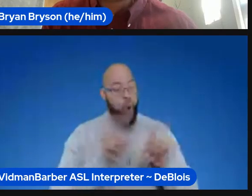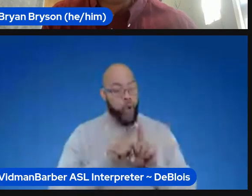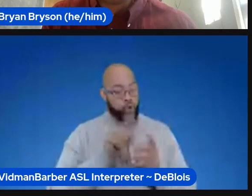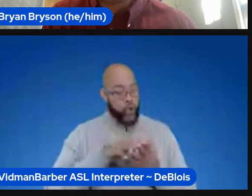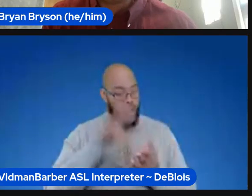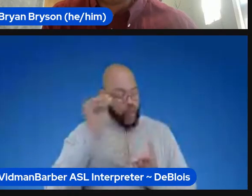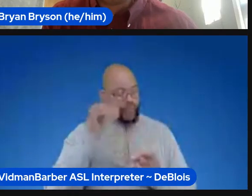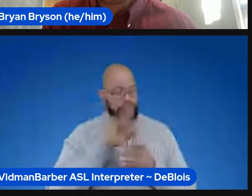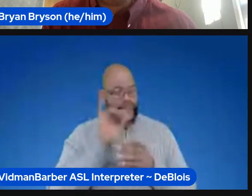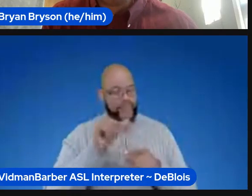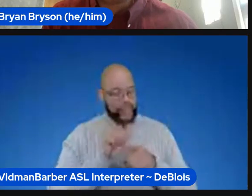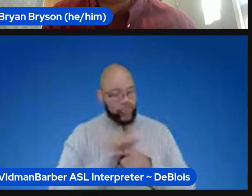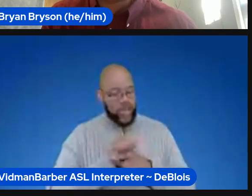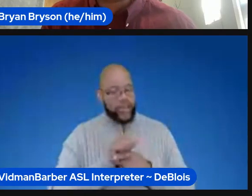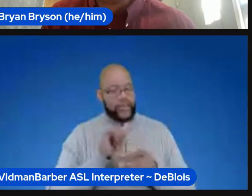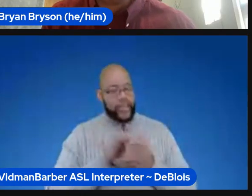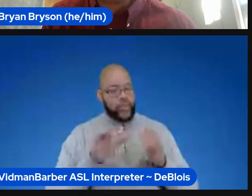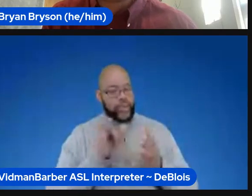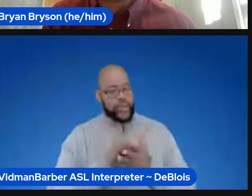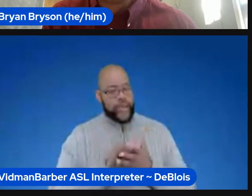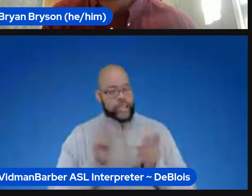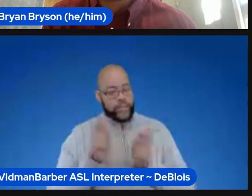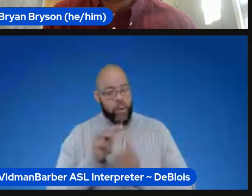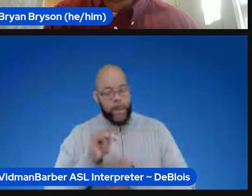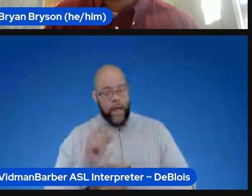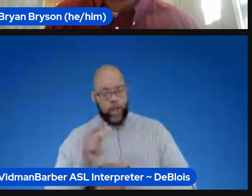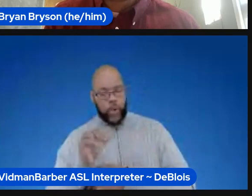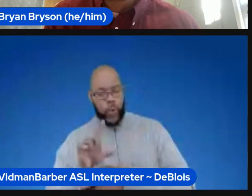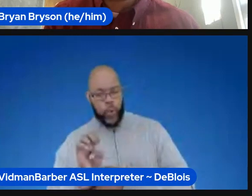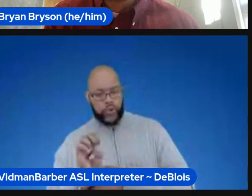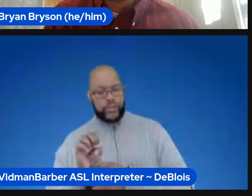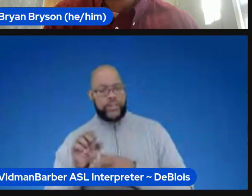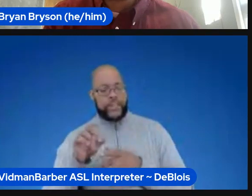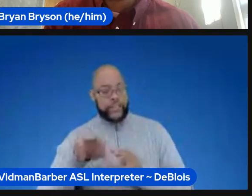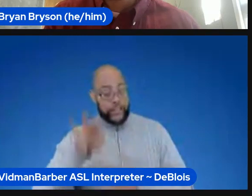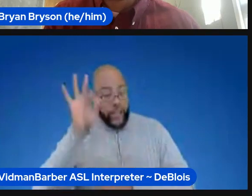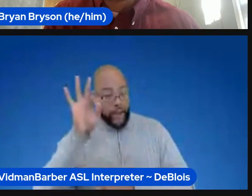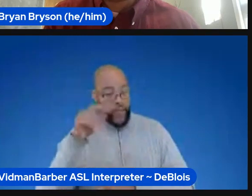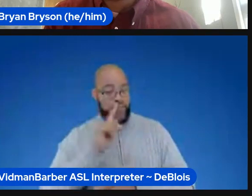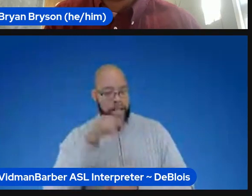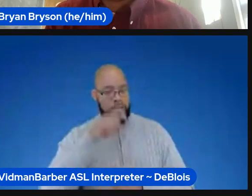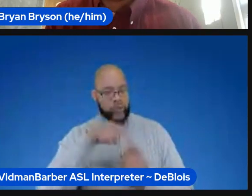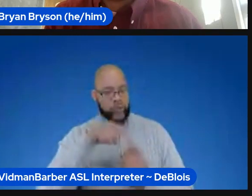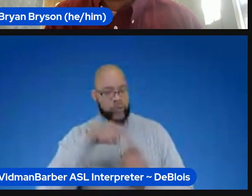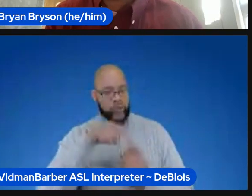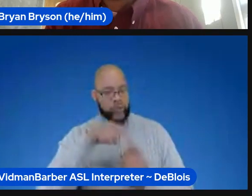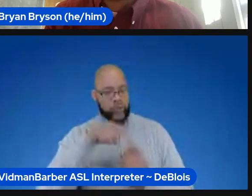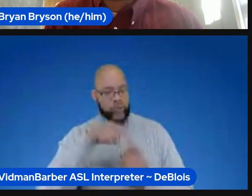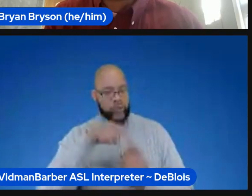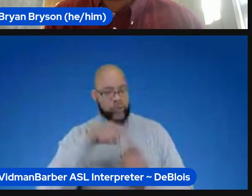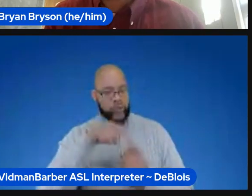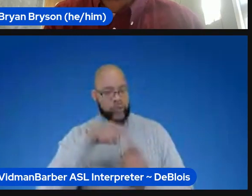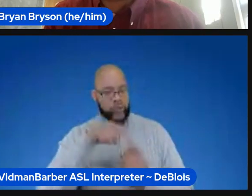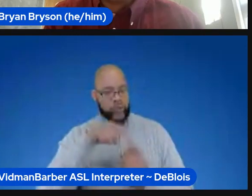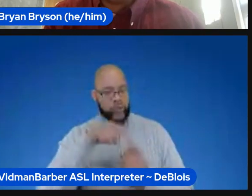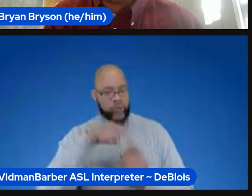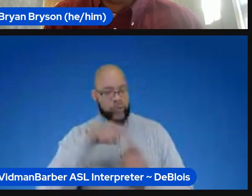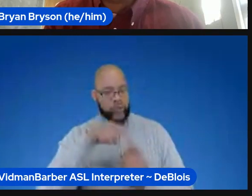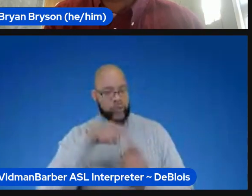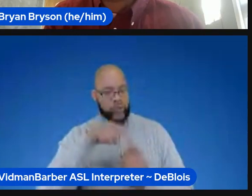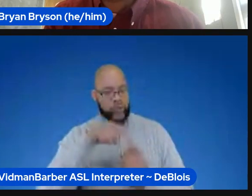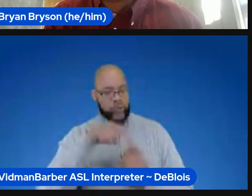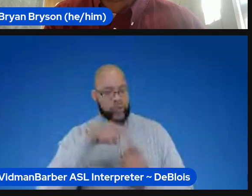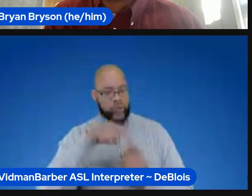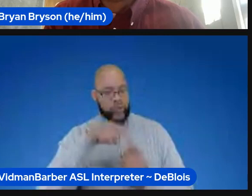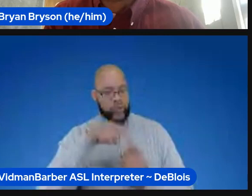that exercise of doing the small molecule discovery exercise was that we really needed to understand where we were uncertain